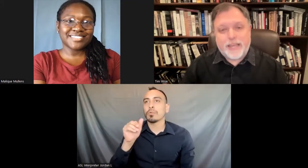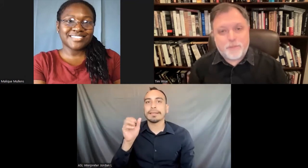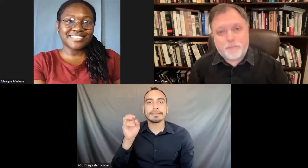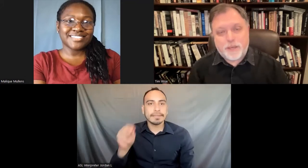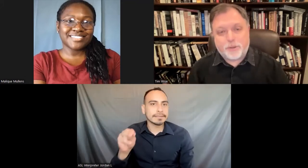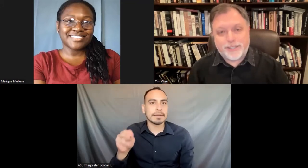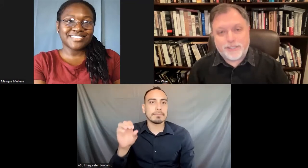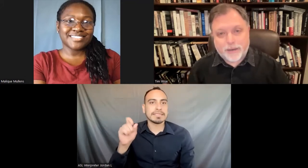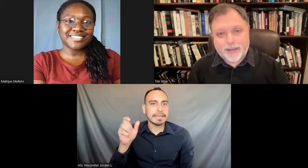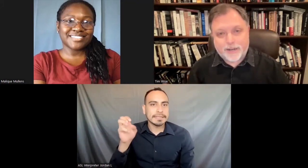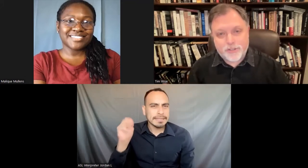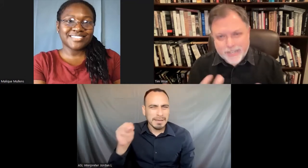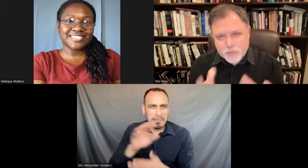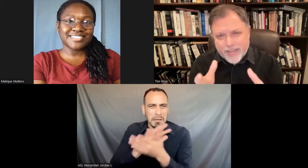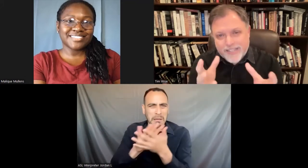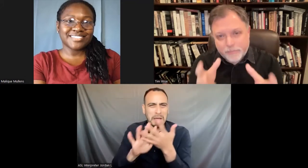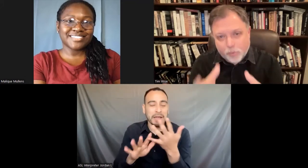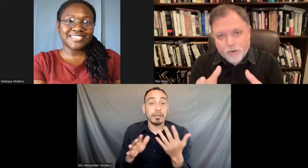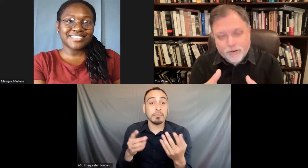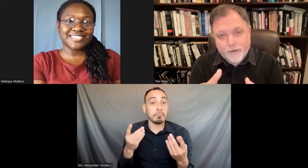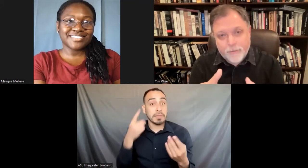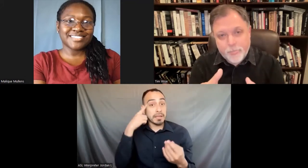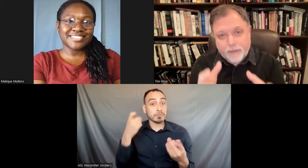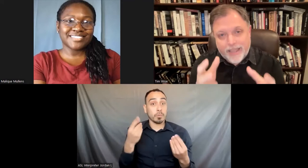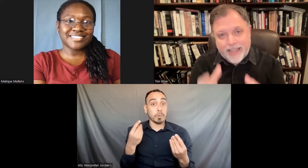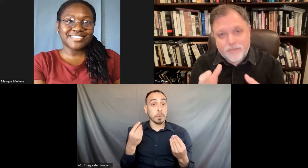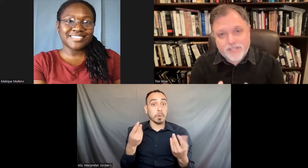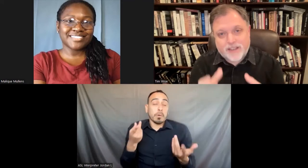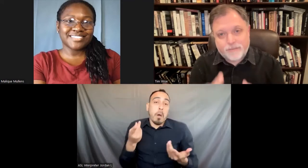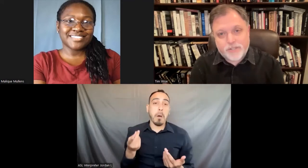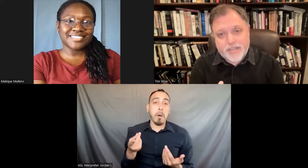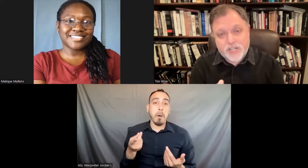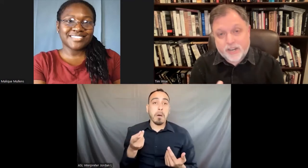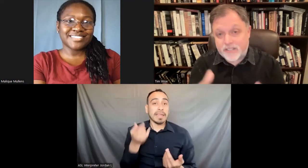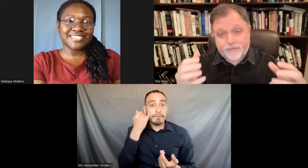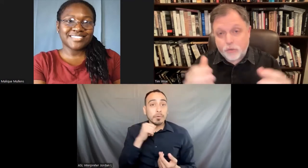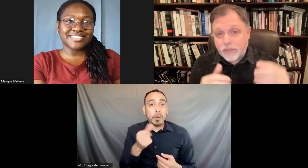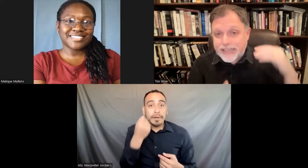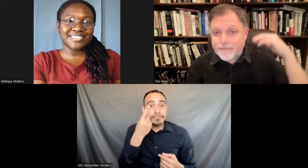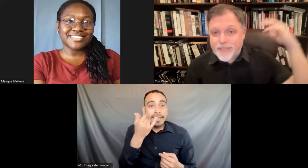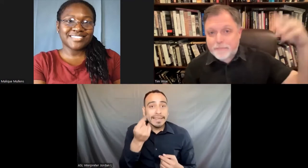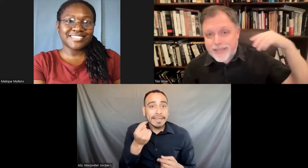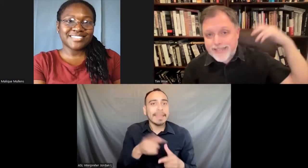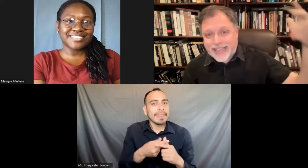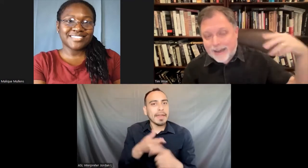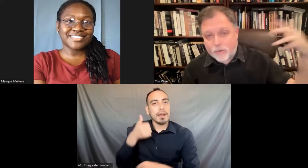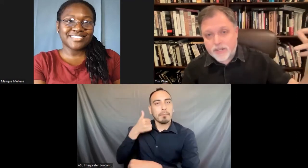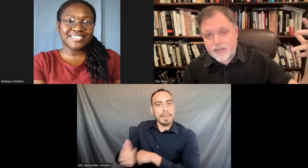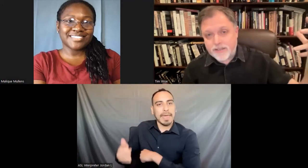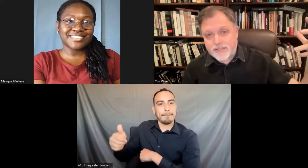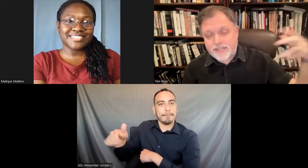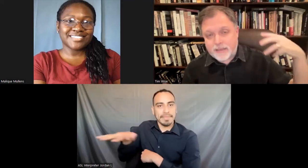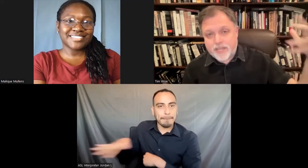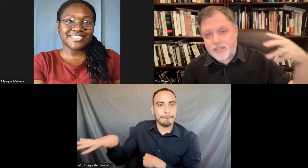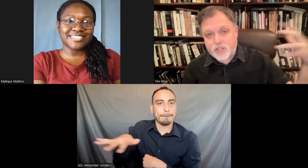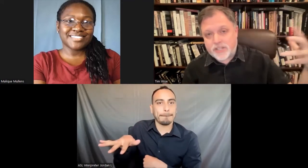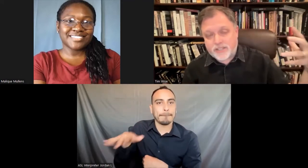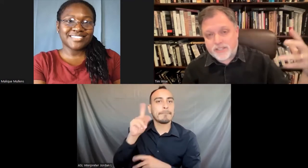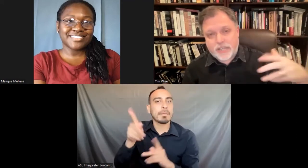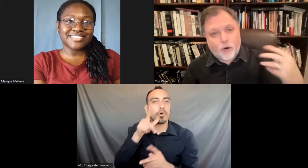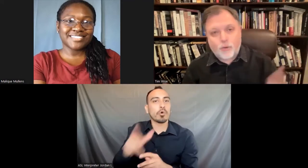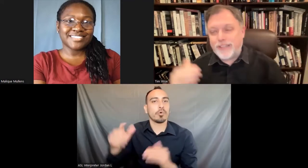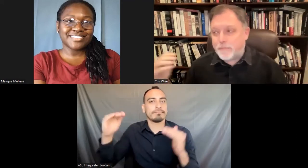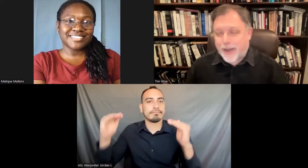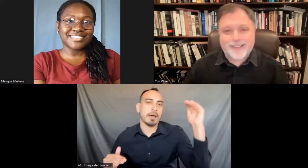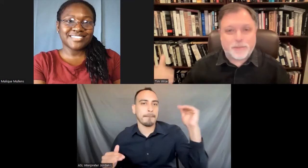to blame the people at the bottom. So that's why it's important that we have this conversation, because if you leave that piece out, systemic